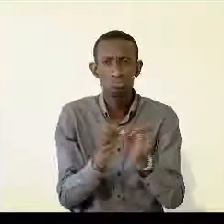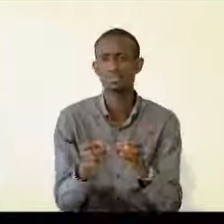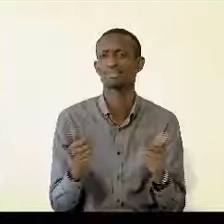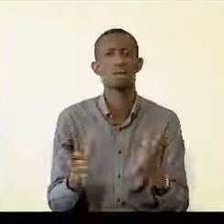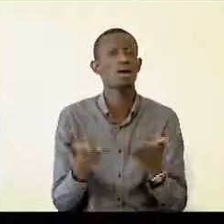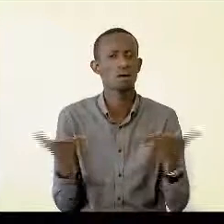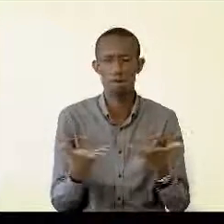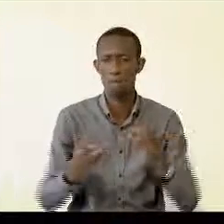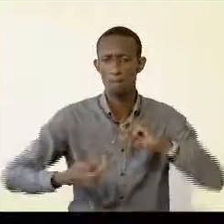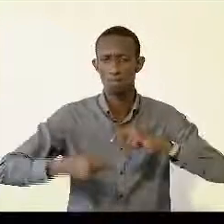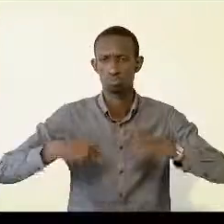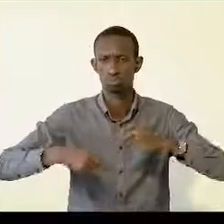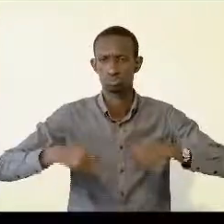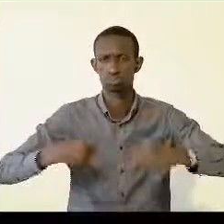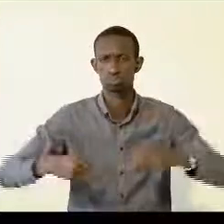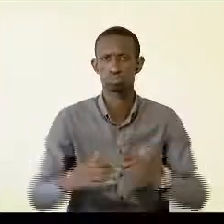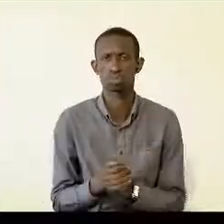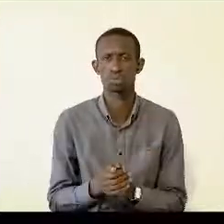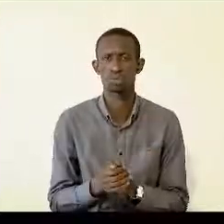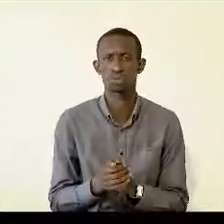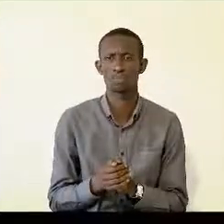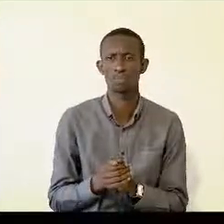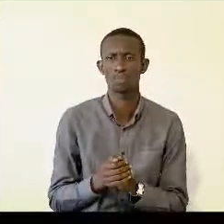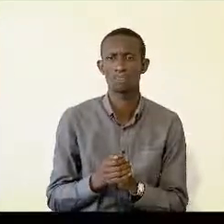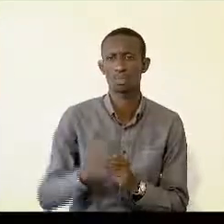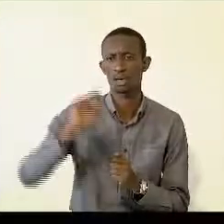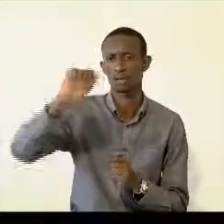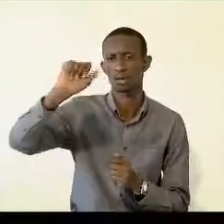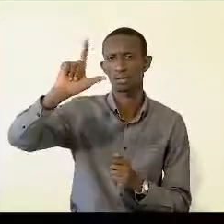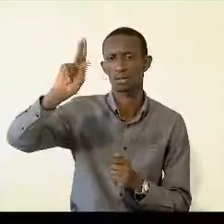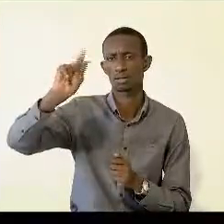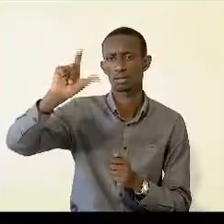the reactivity of alkali metals vary.